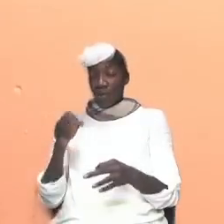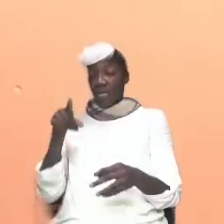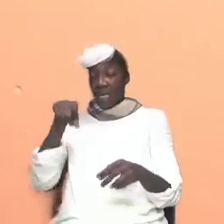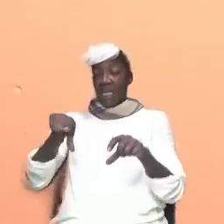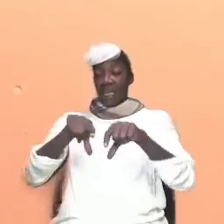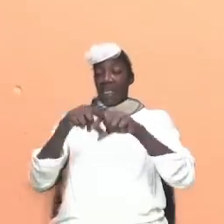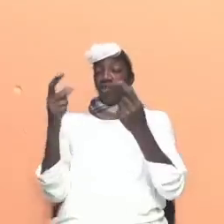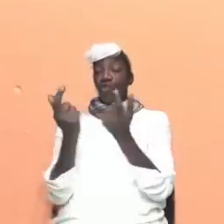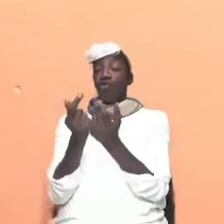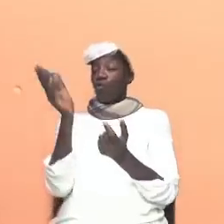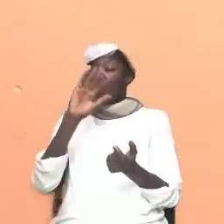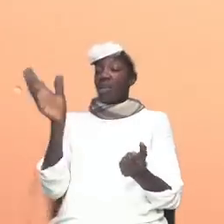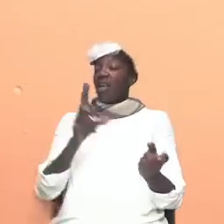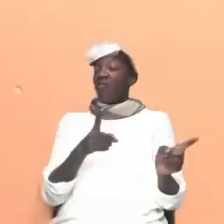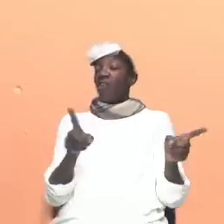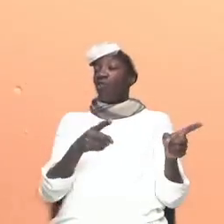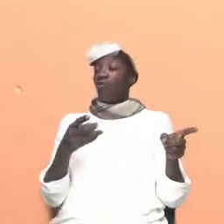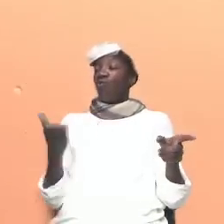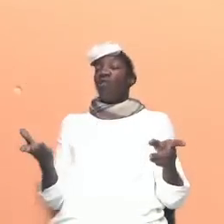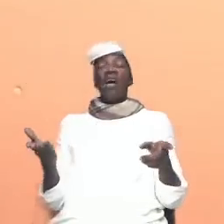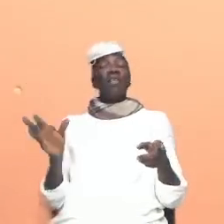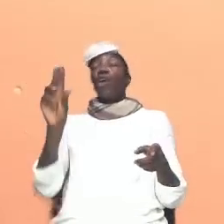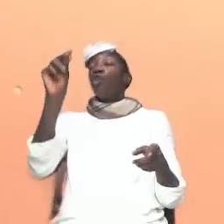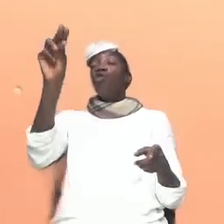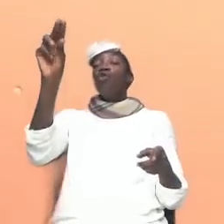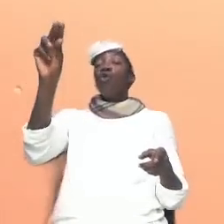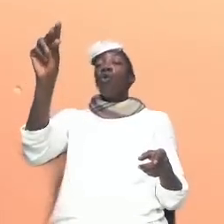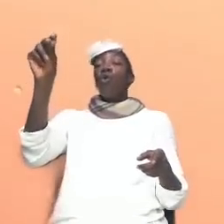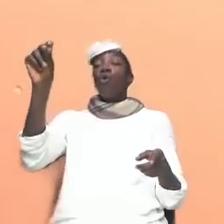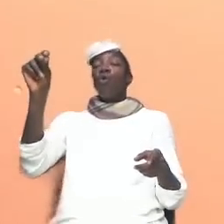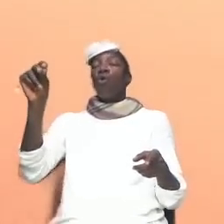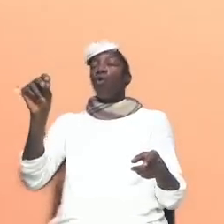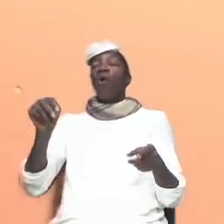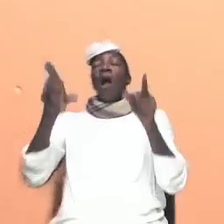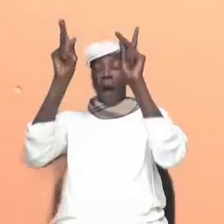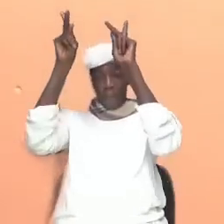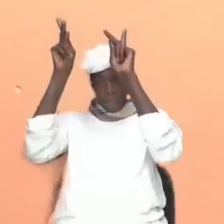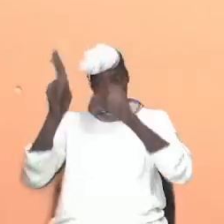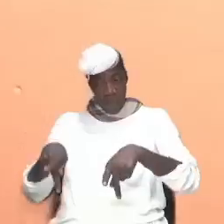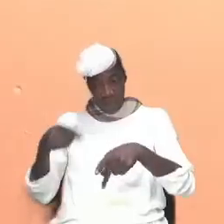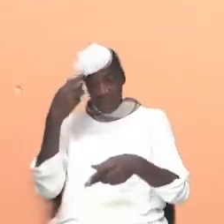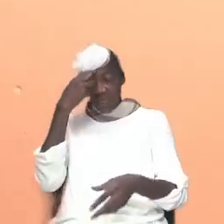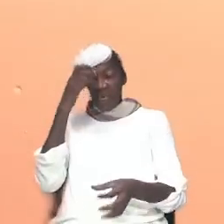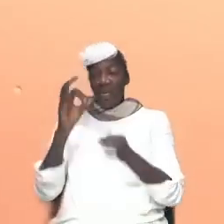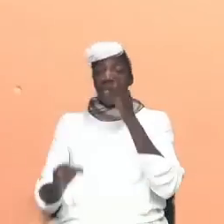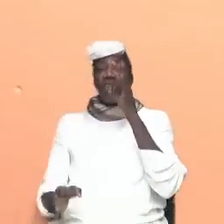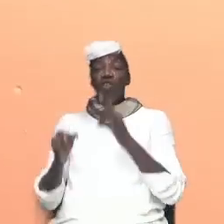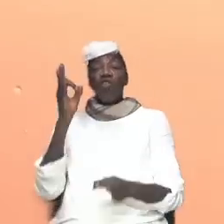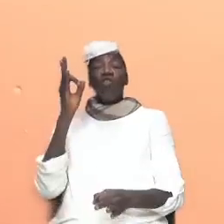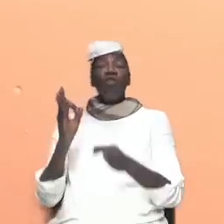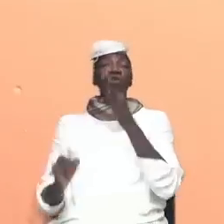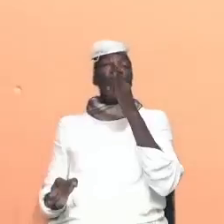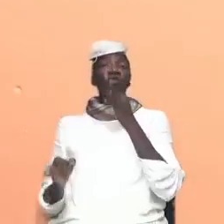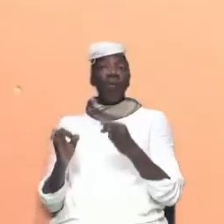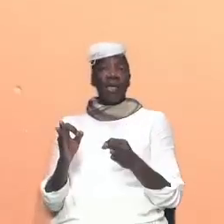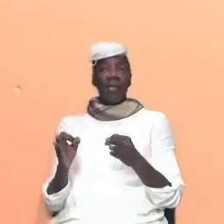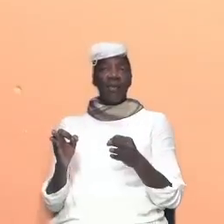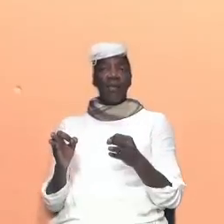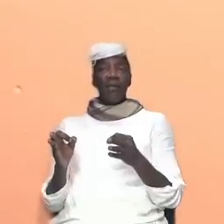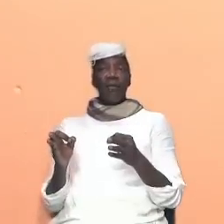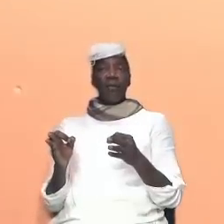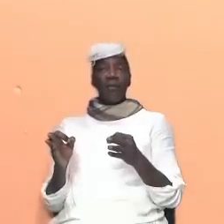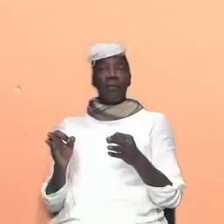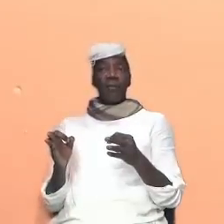do that. It is going to be individual, and we have gone through all of those scriptures already, and we had made the point.